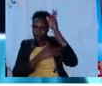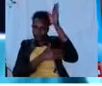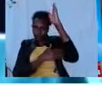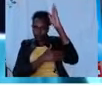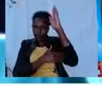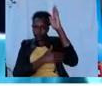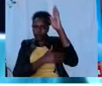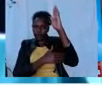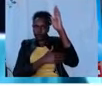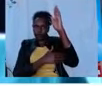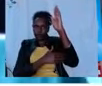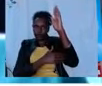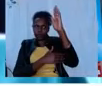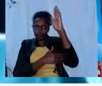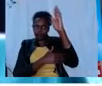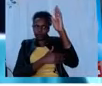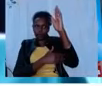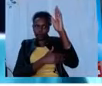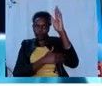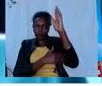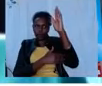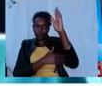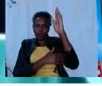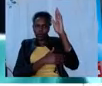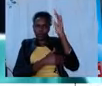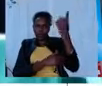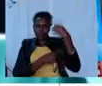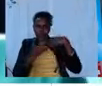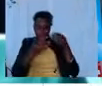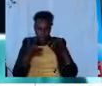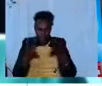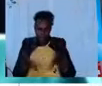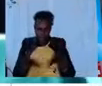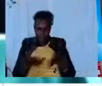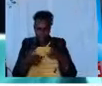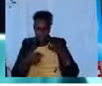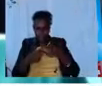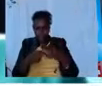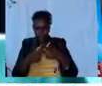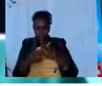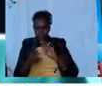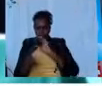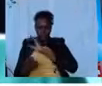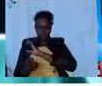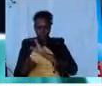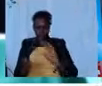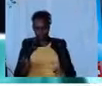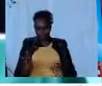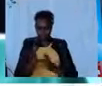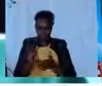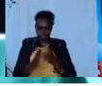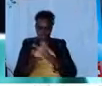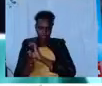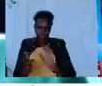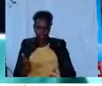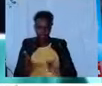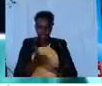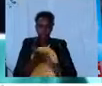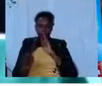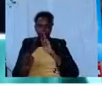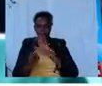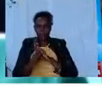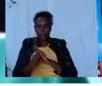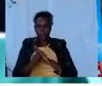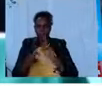Ever living God, we are gathered in the name of your Son Jesus Christ, whom you promise that whenever we